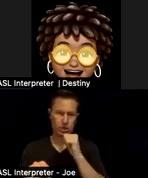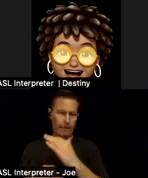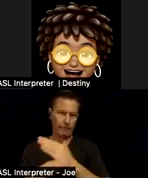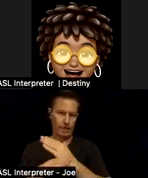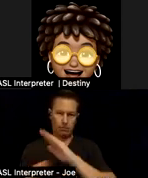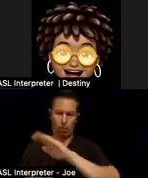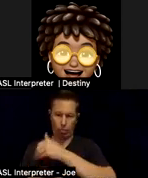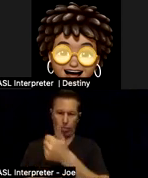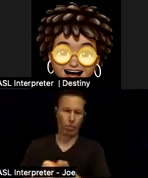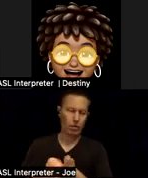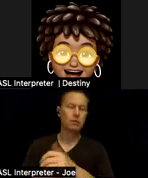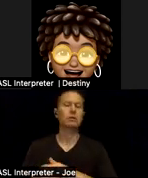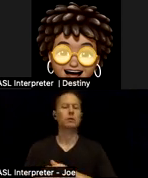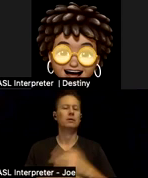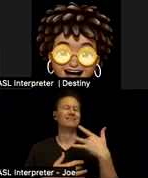typically